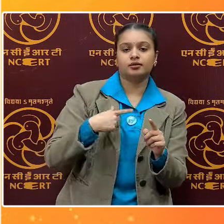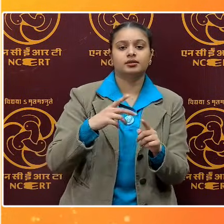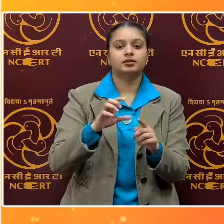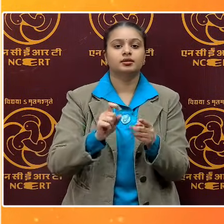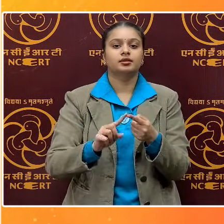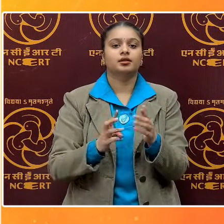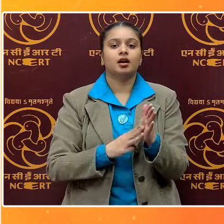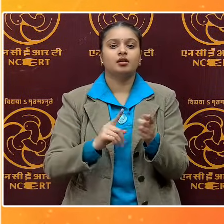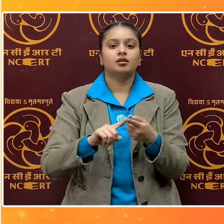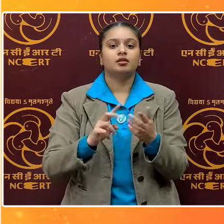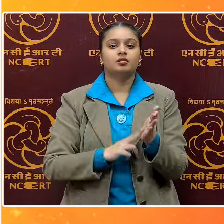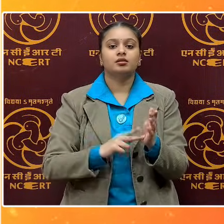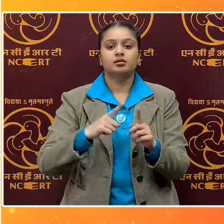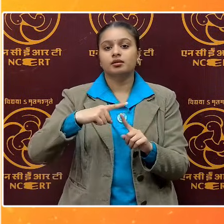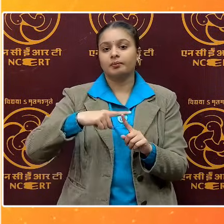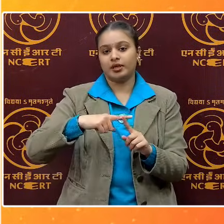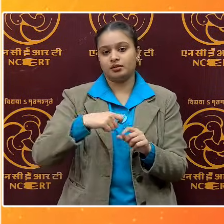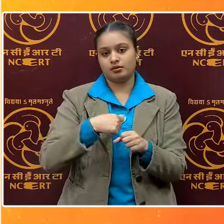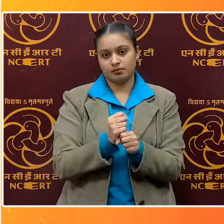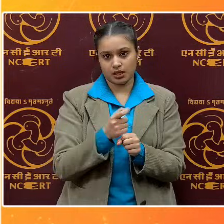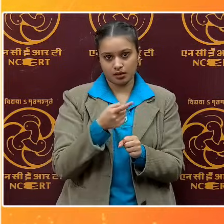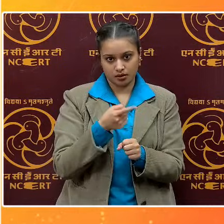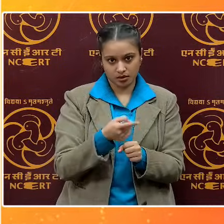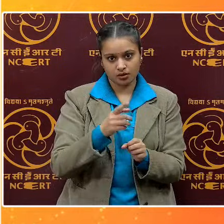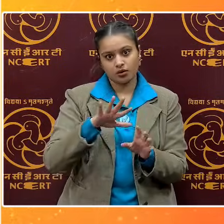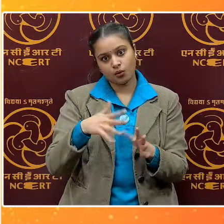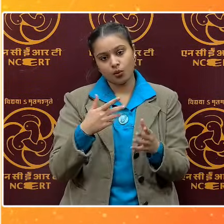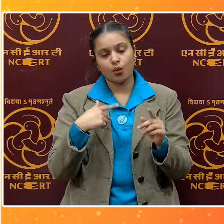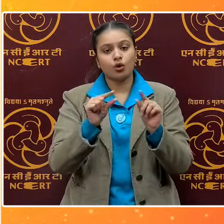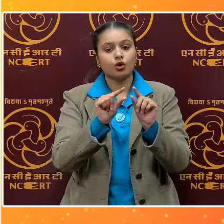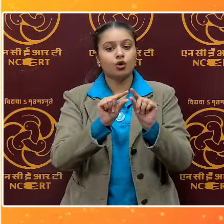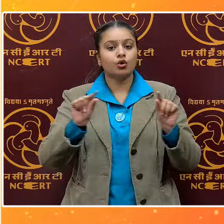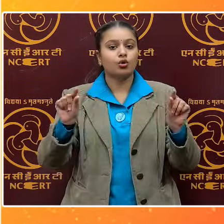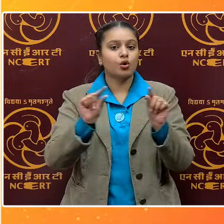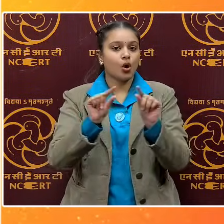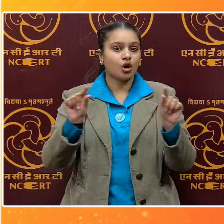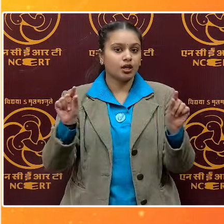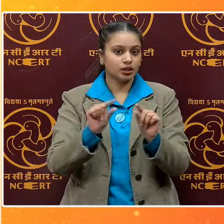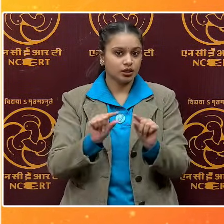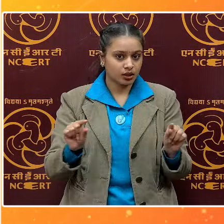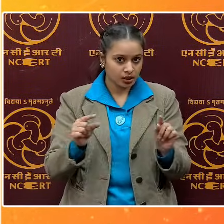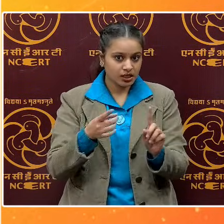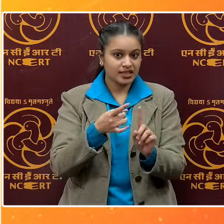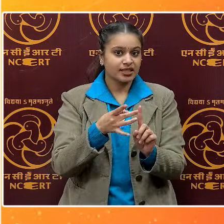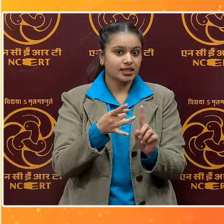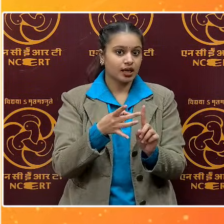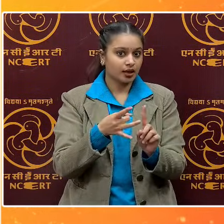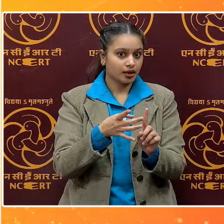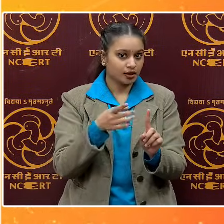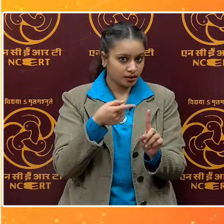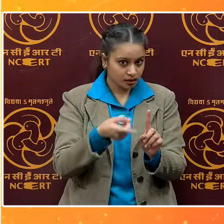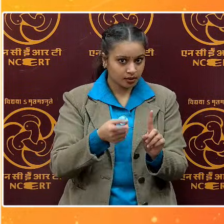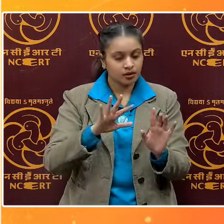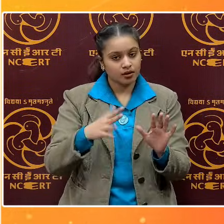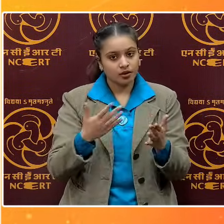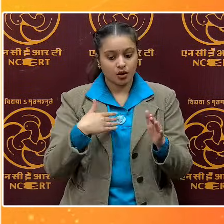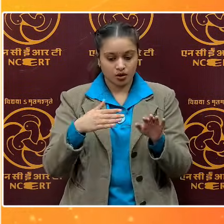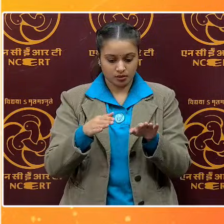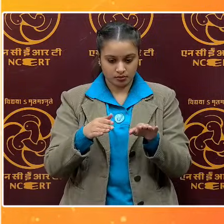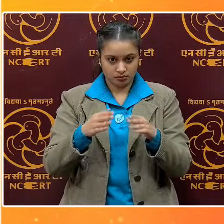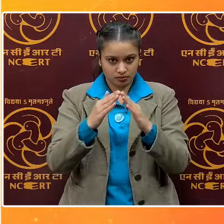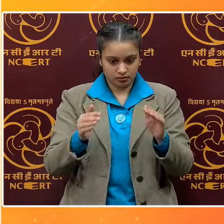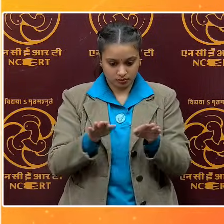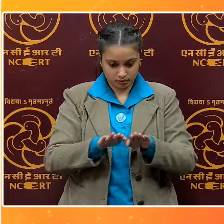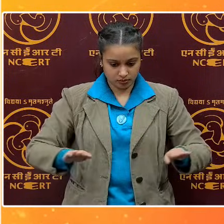cement. Okay, great. Yes. And steel rod frame. Oh. They are made at the ground level,